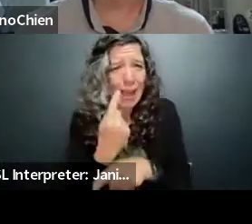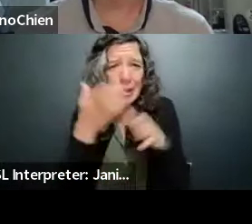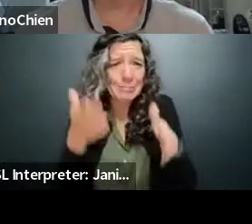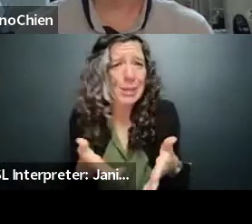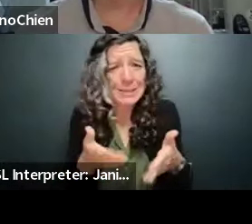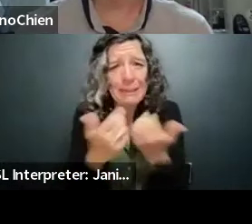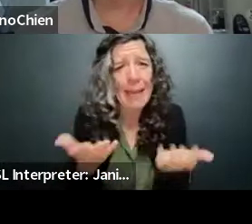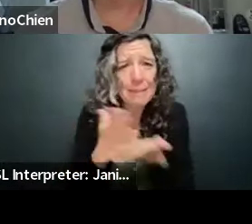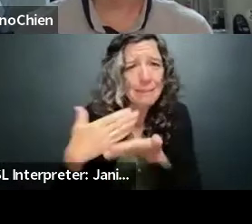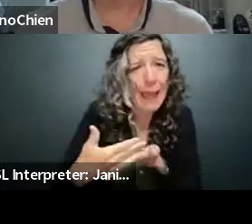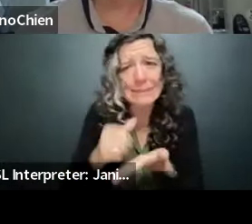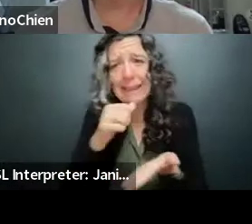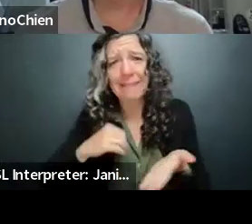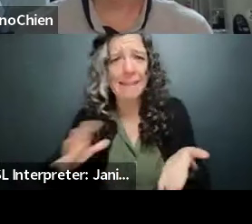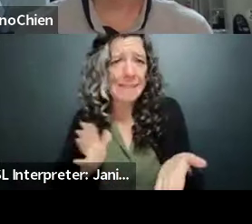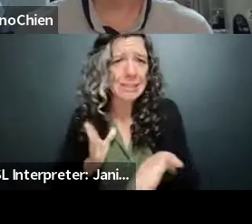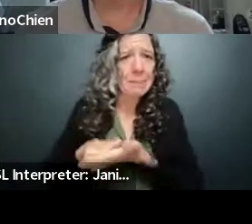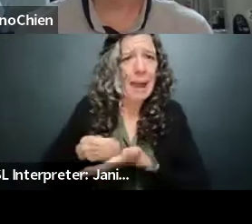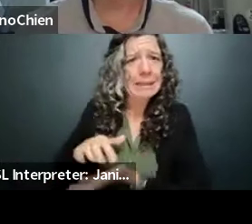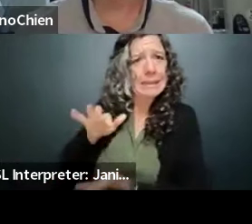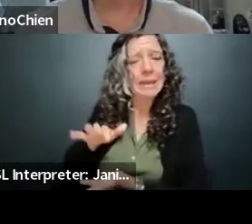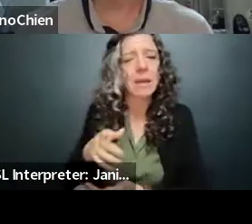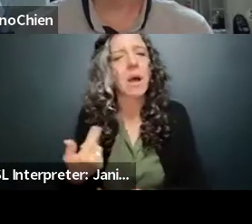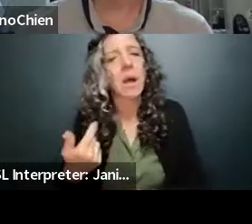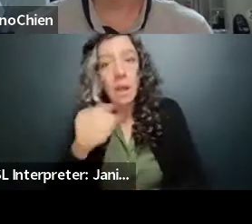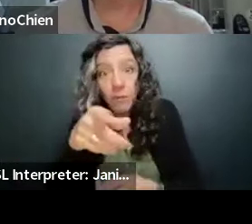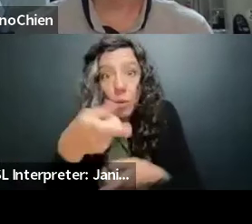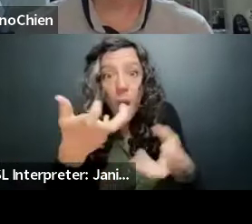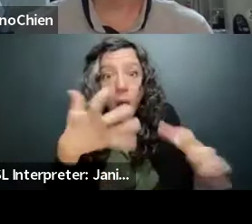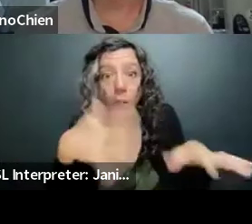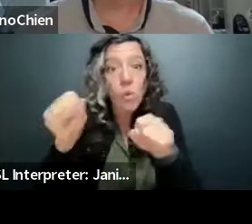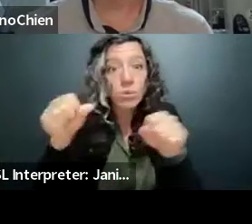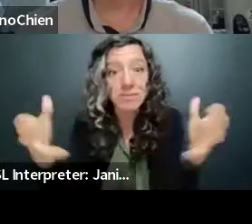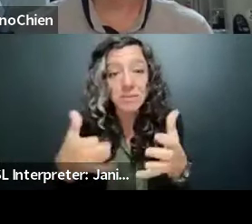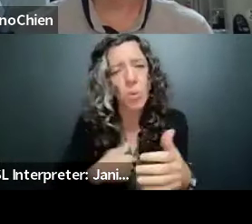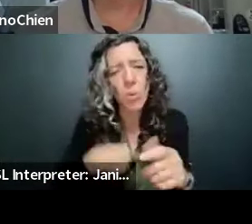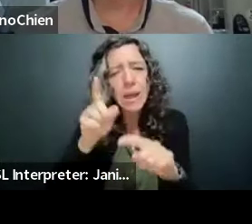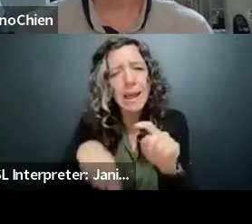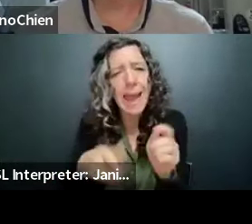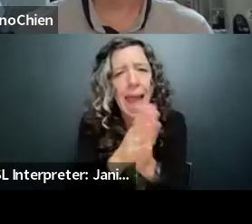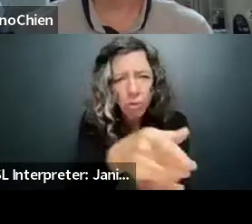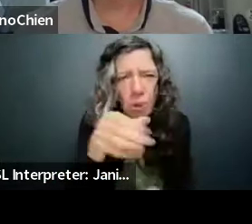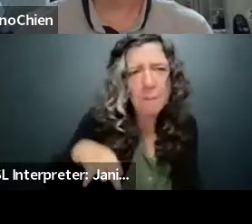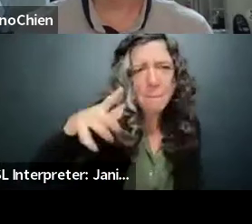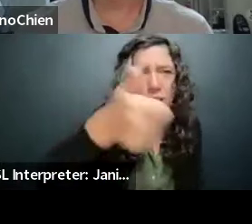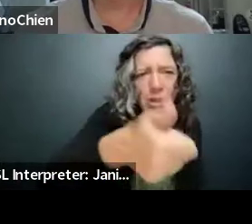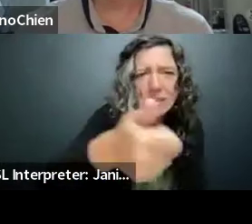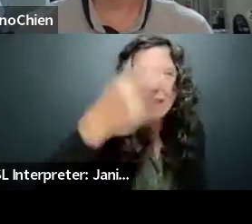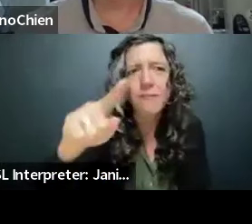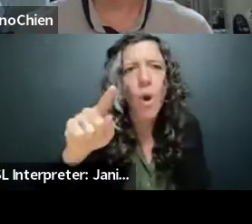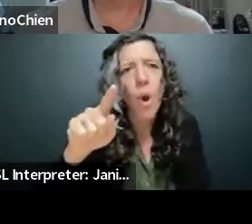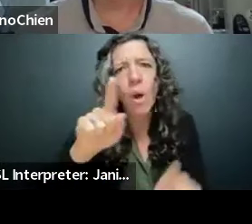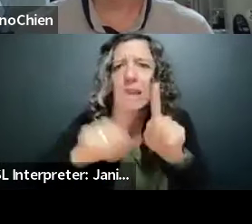to do a meetup, we couldn't ask yourself to pay for accessibility tools out of pocket, right? That's not